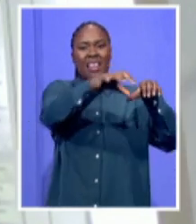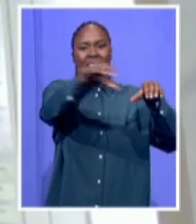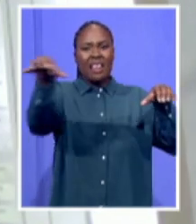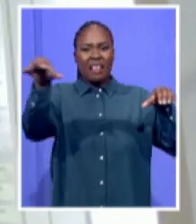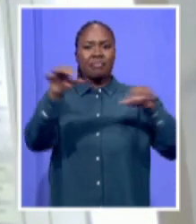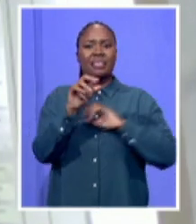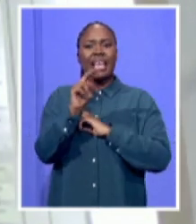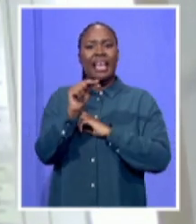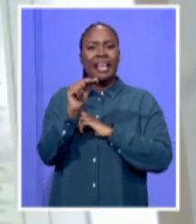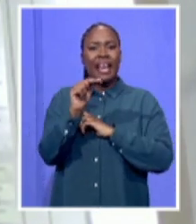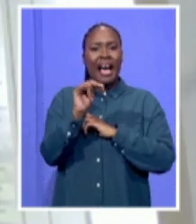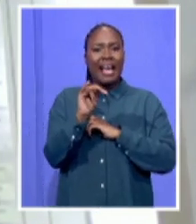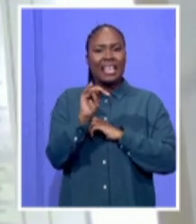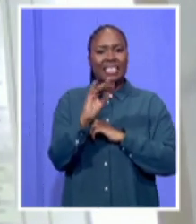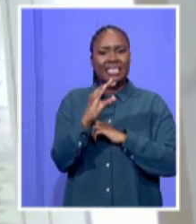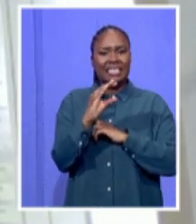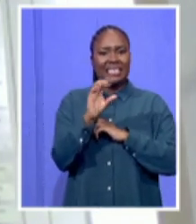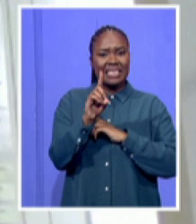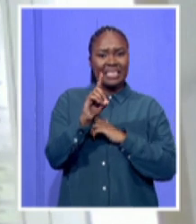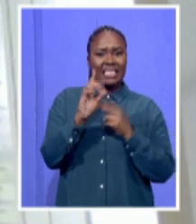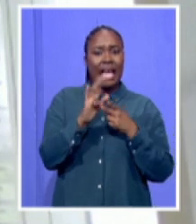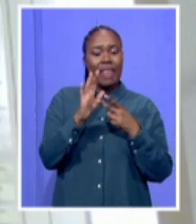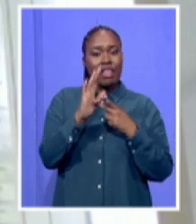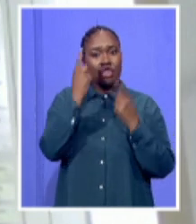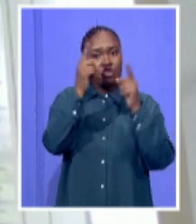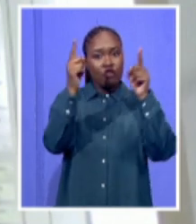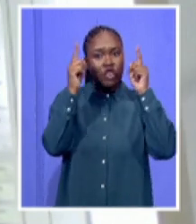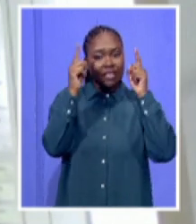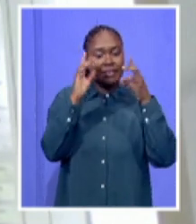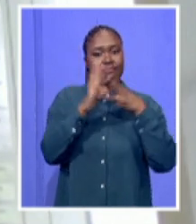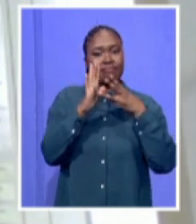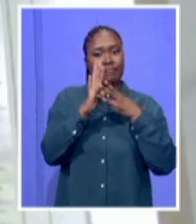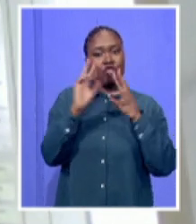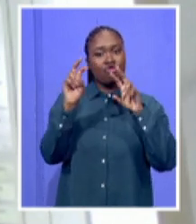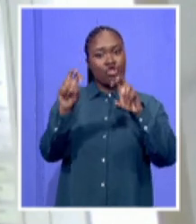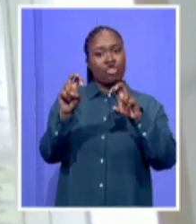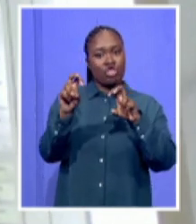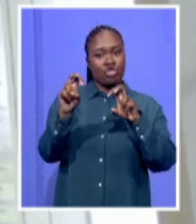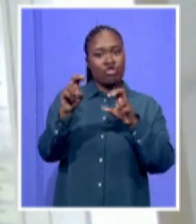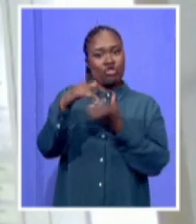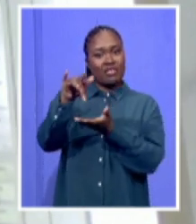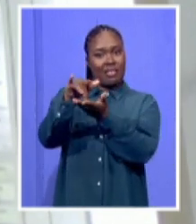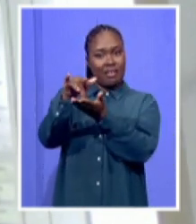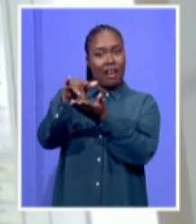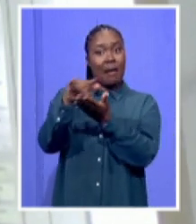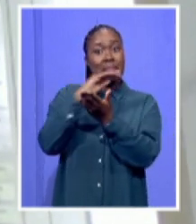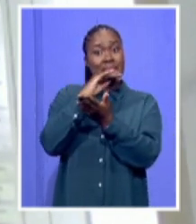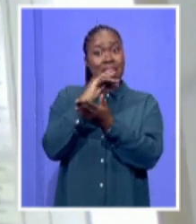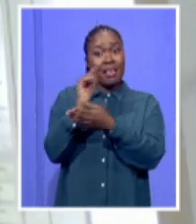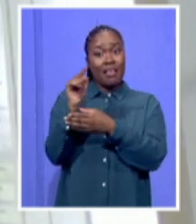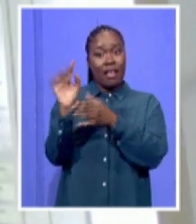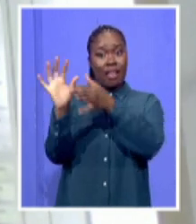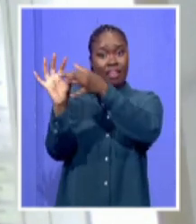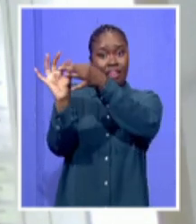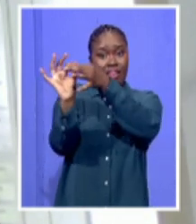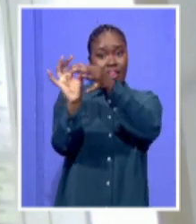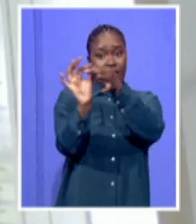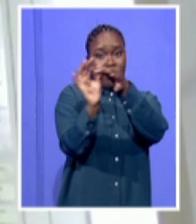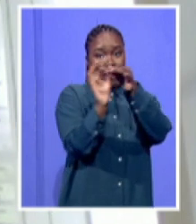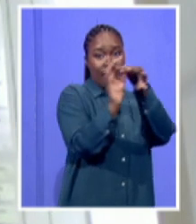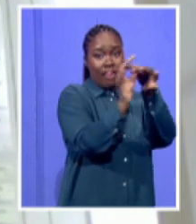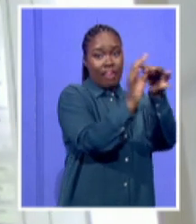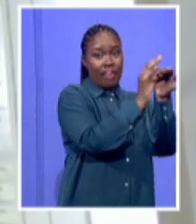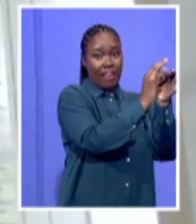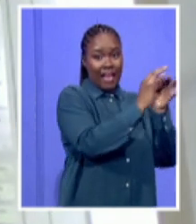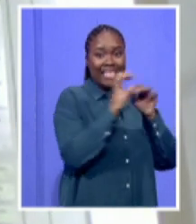of universities and other research laboratories, and they communicate with one another all the time. They have a database. They